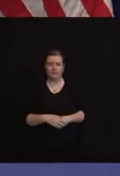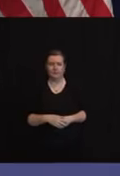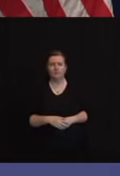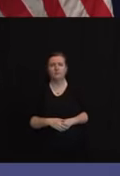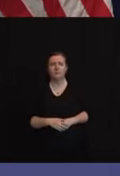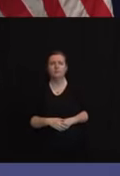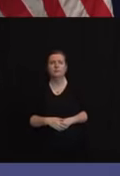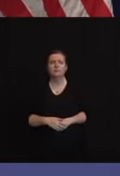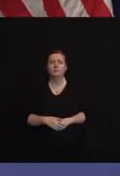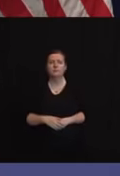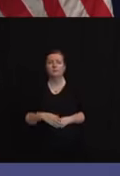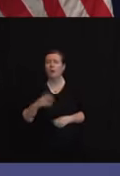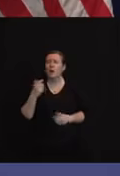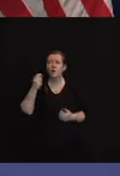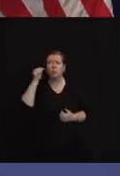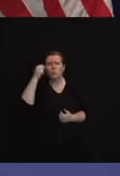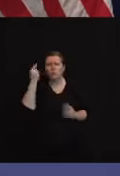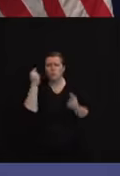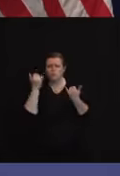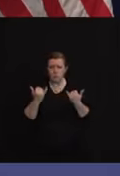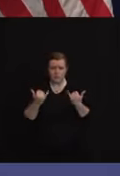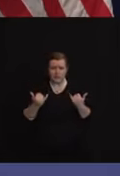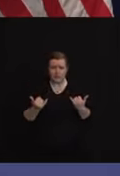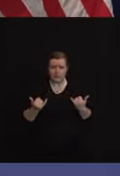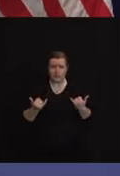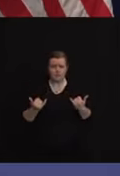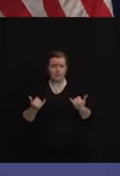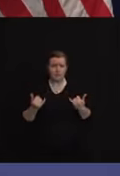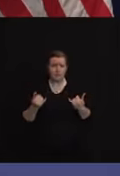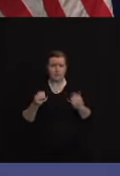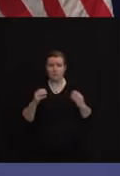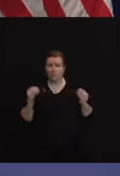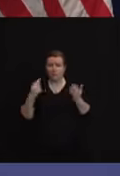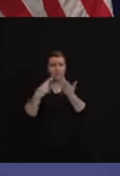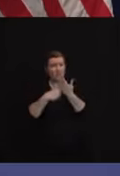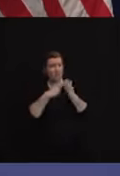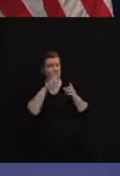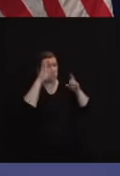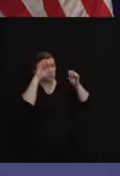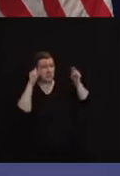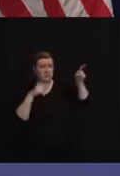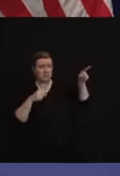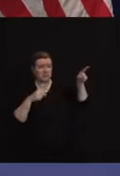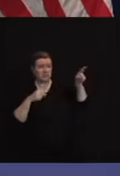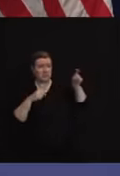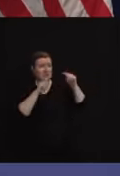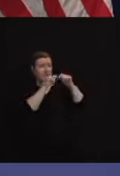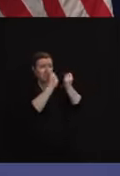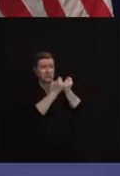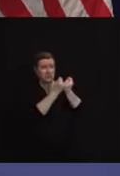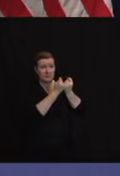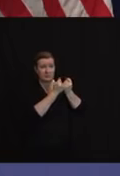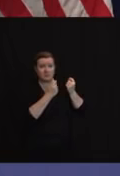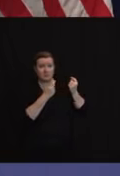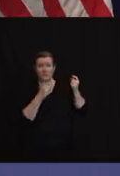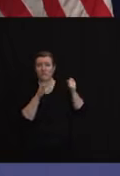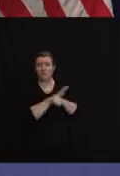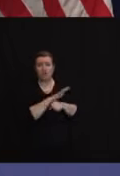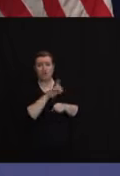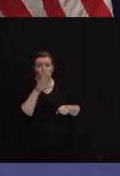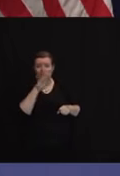today, nothing that we have raised with the president personally or with his team has been outright heck